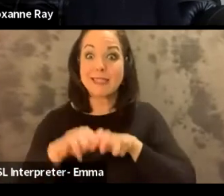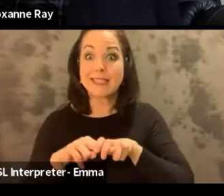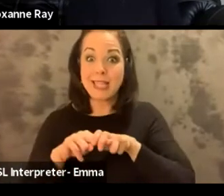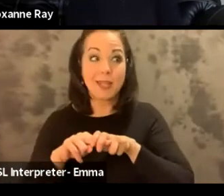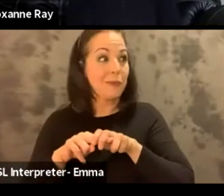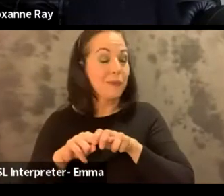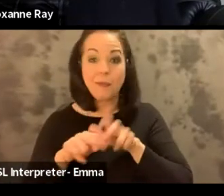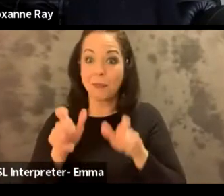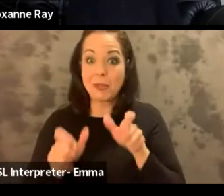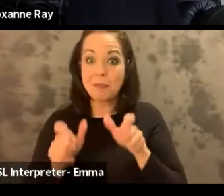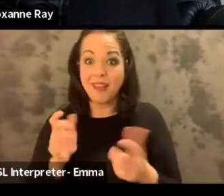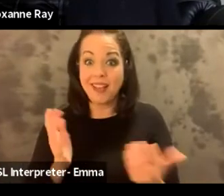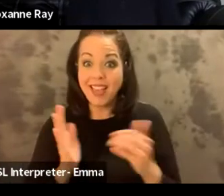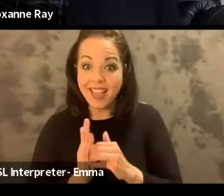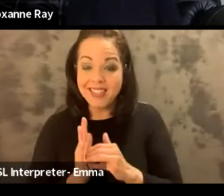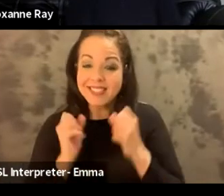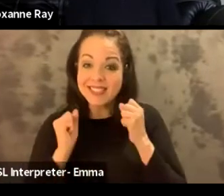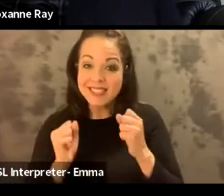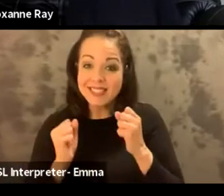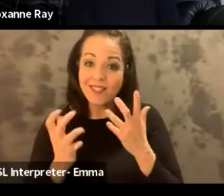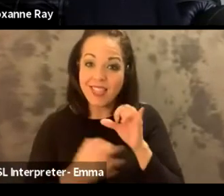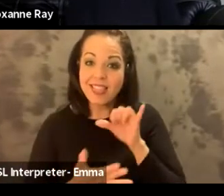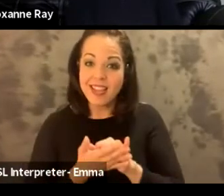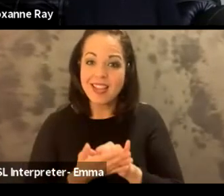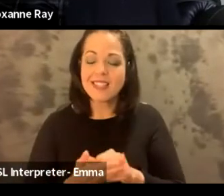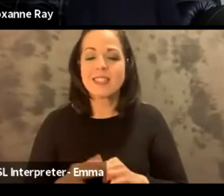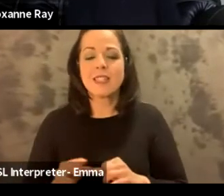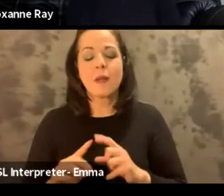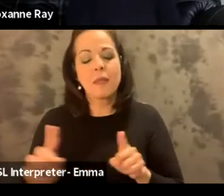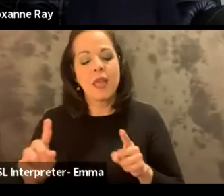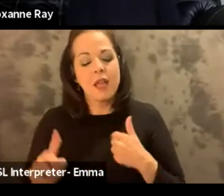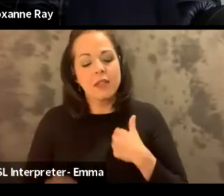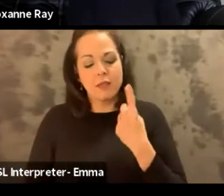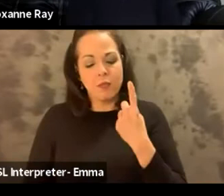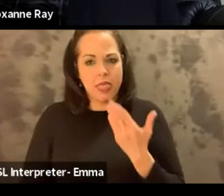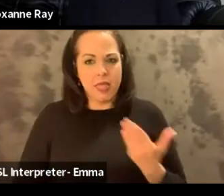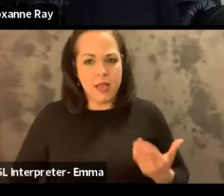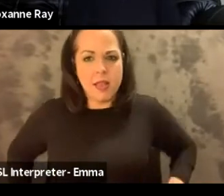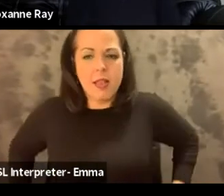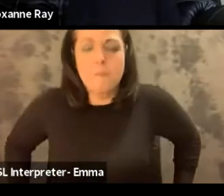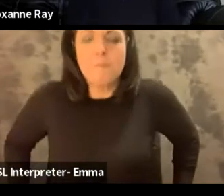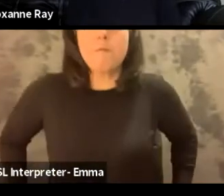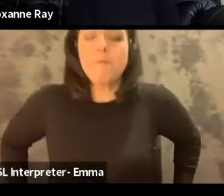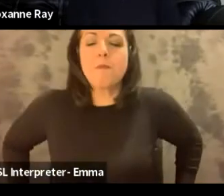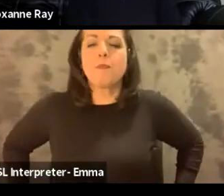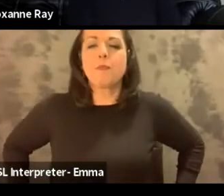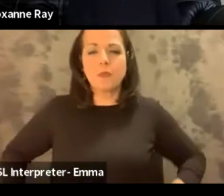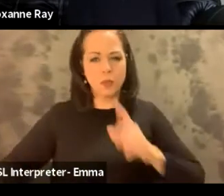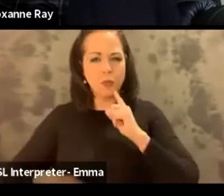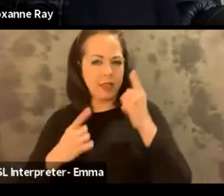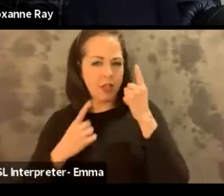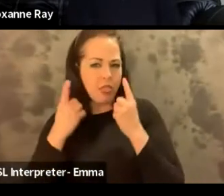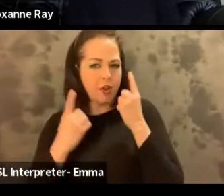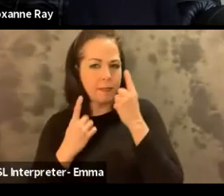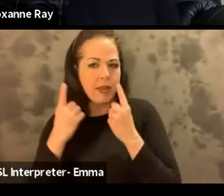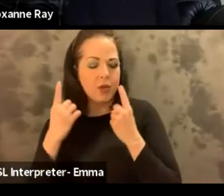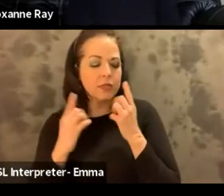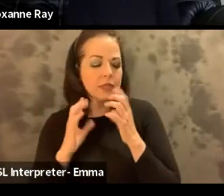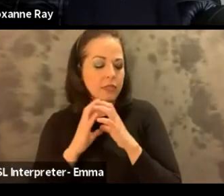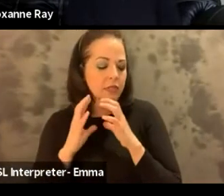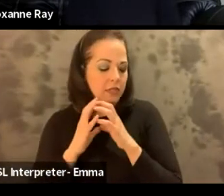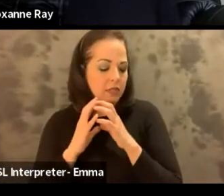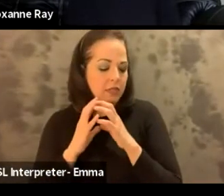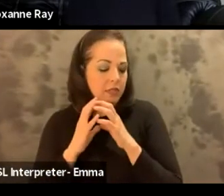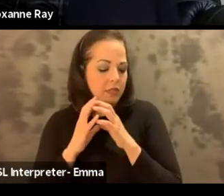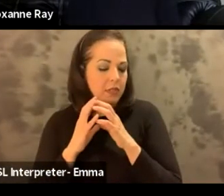But I think that one thing that I have really thought about as somebody